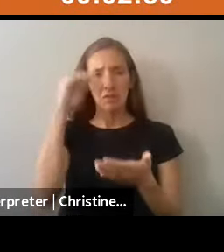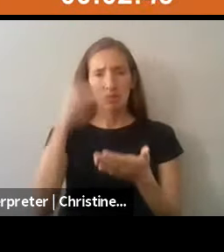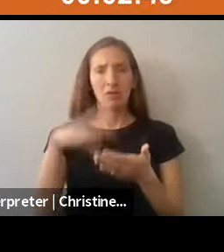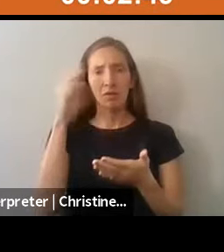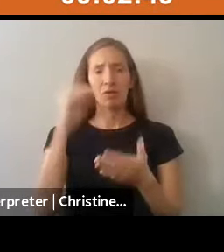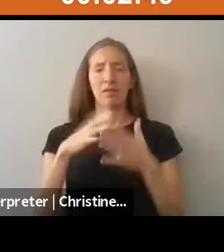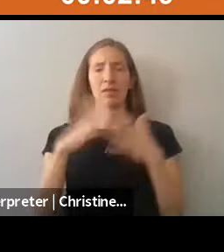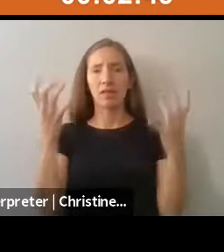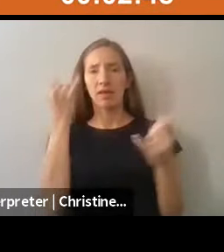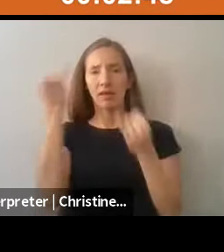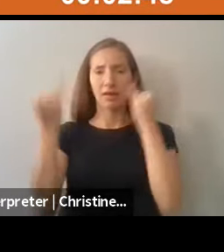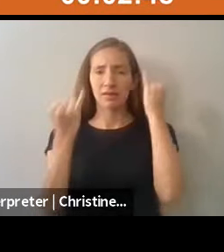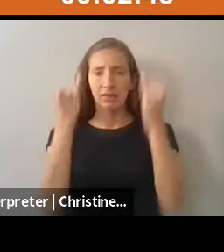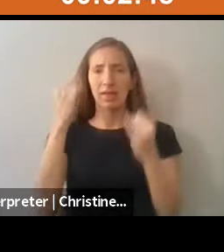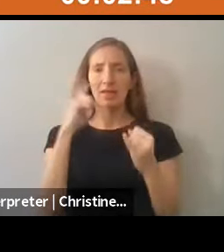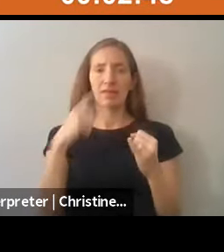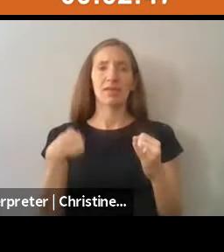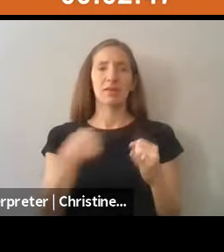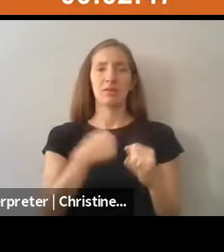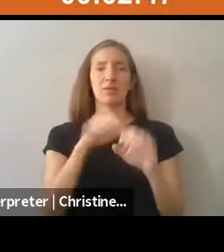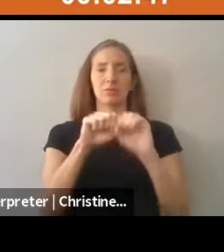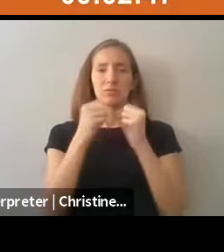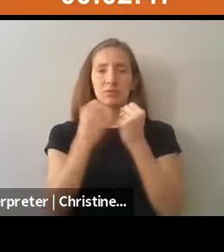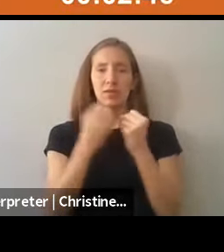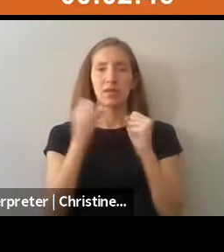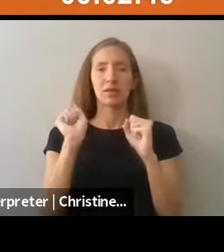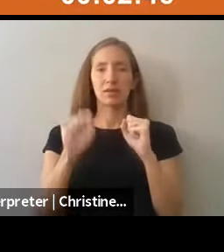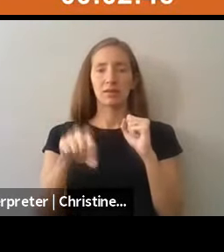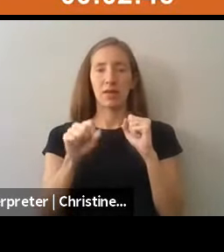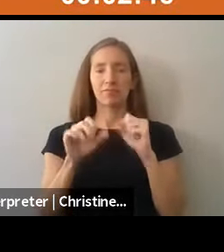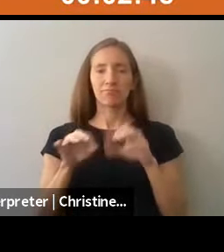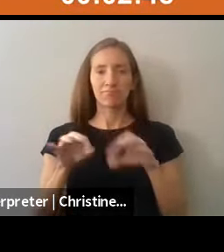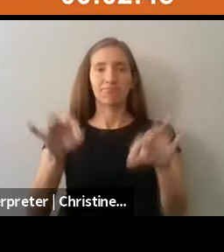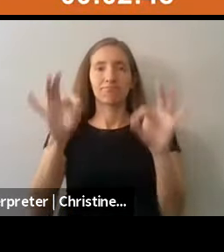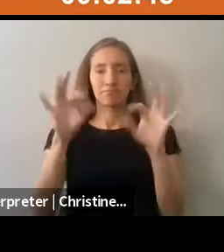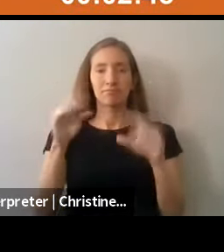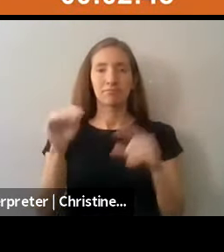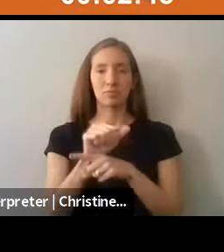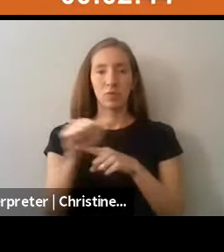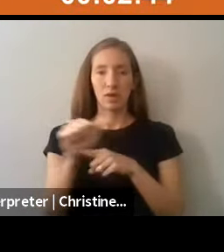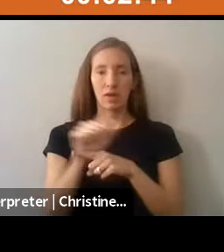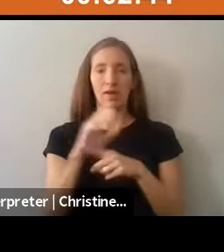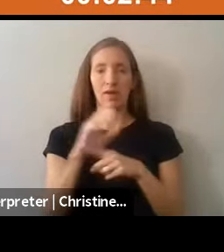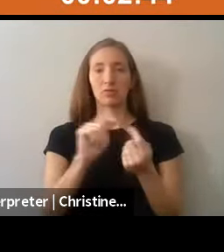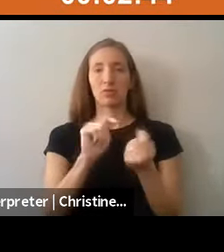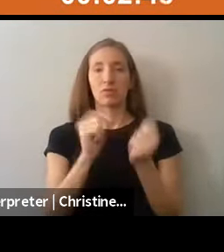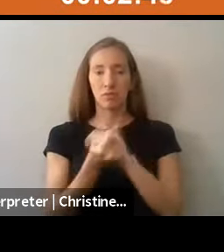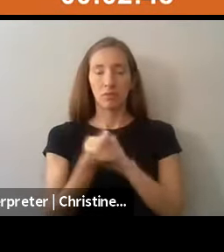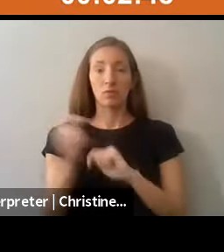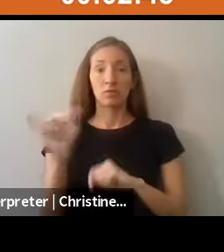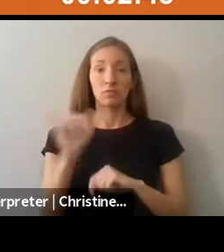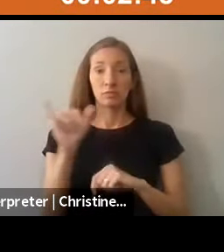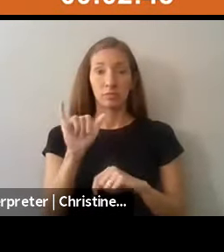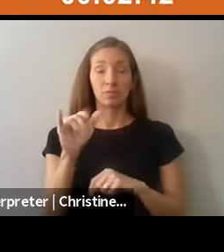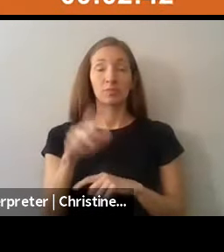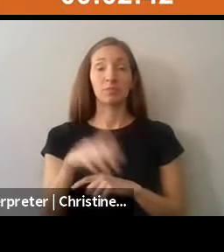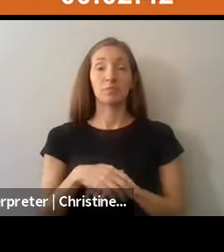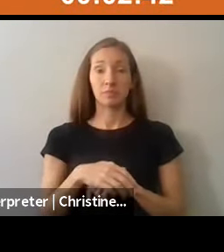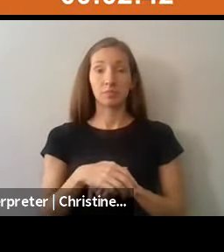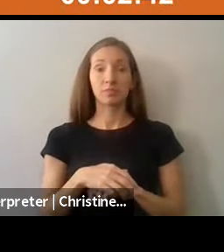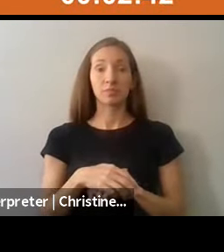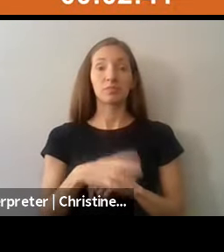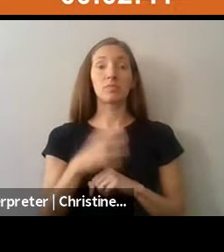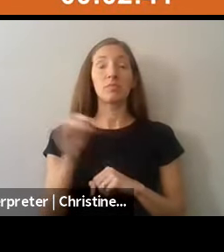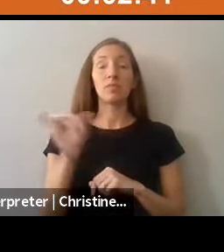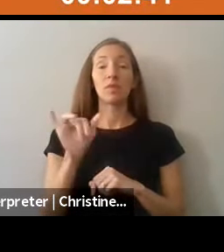and transform it for best serving the right holders. Needless to say that humanitarian emergencies, natural